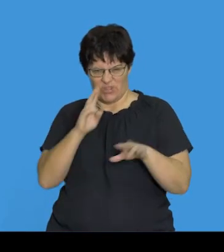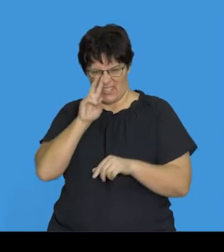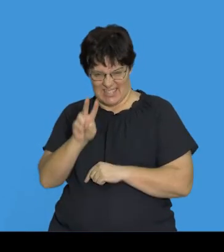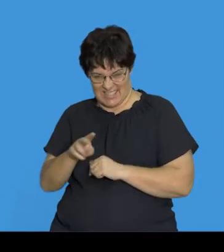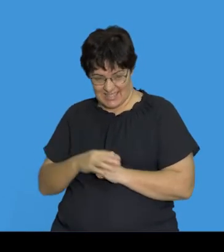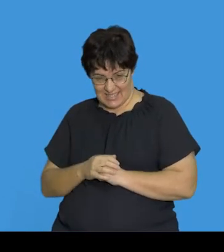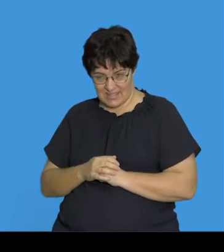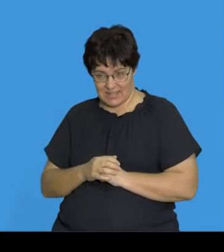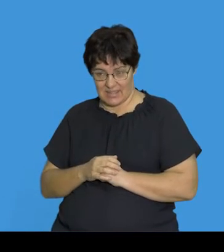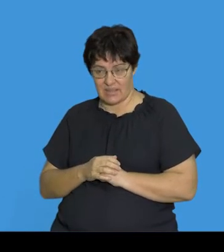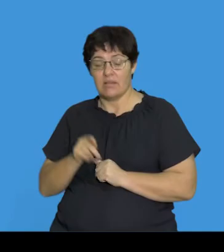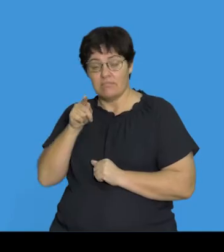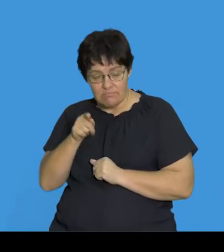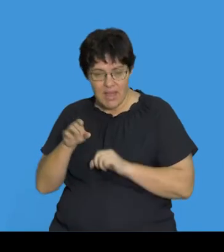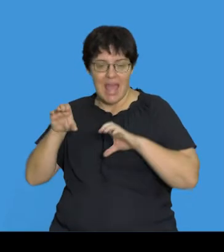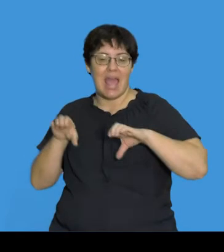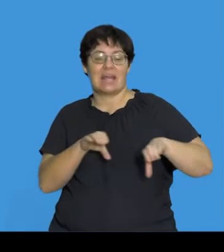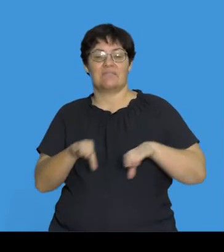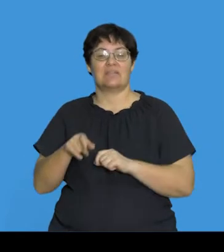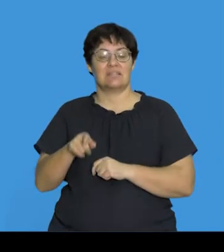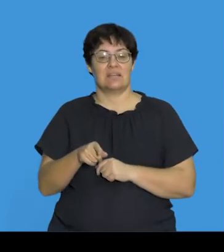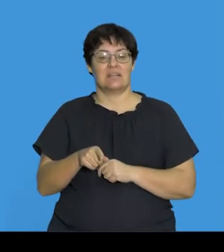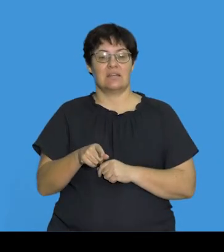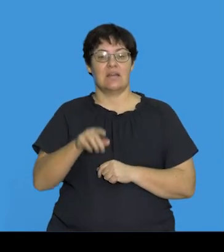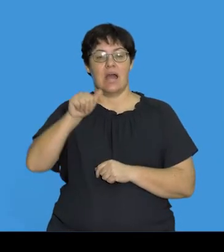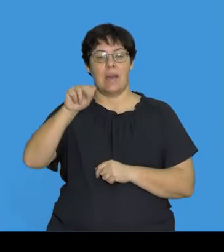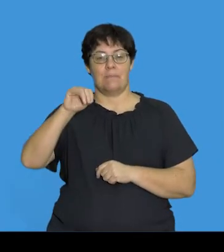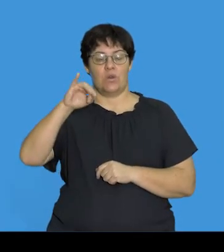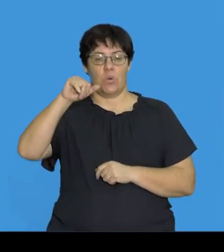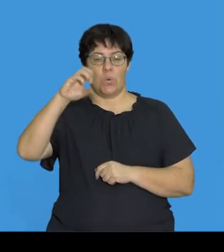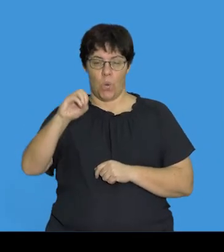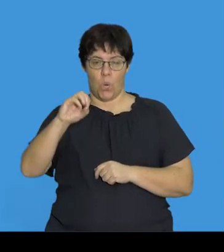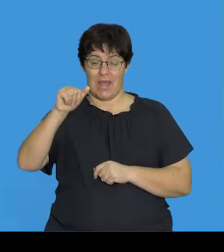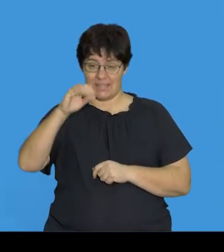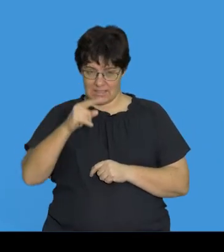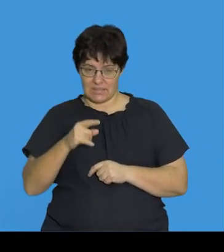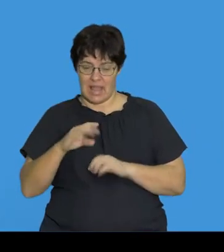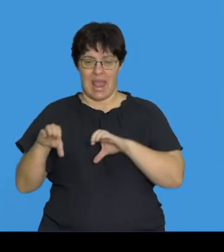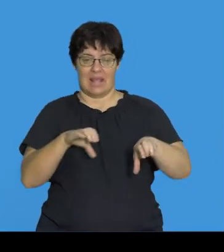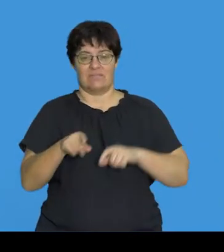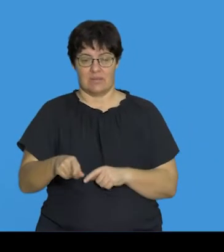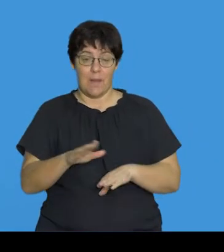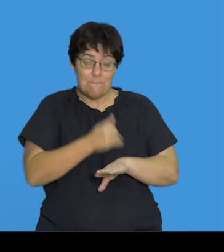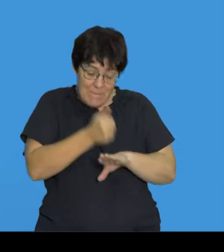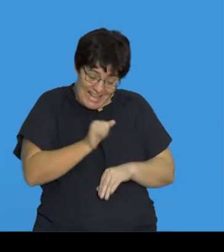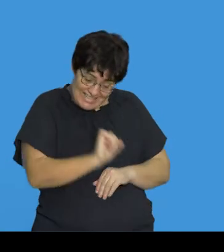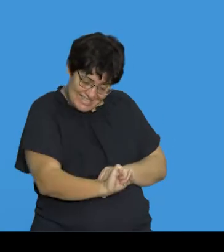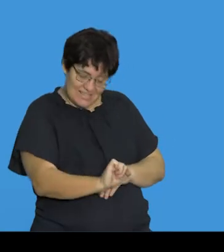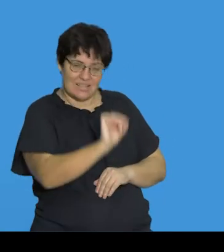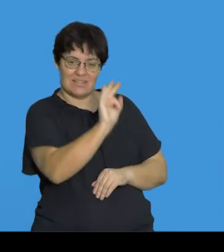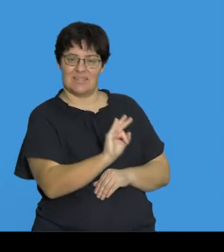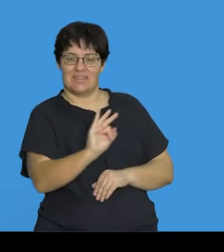by these green structures, to activate a specific amino acid based on the